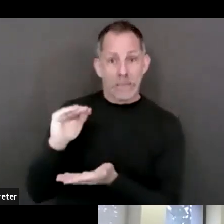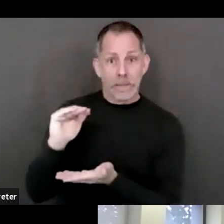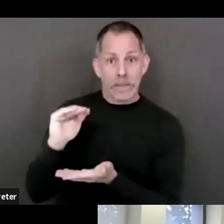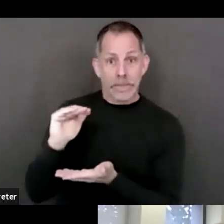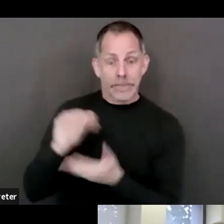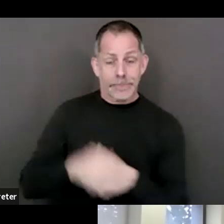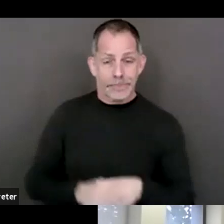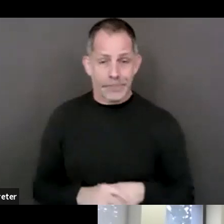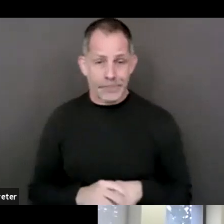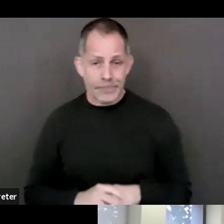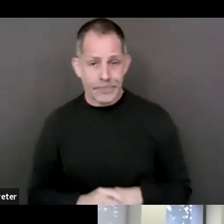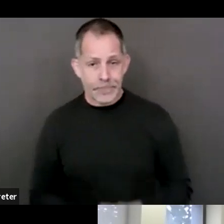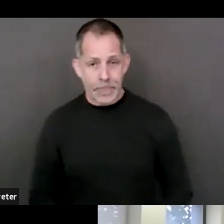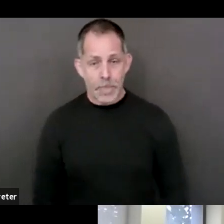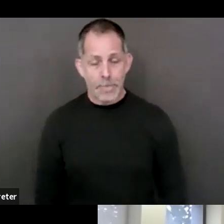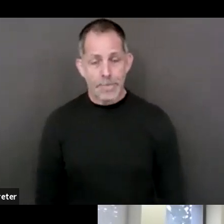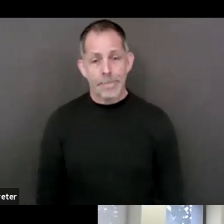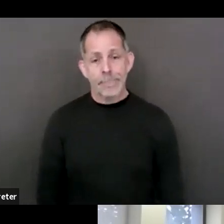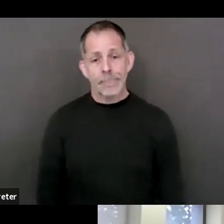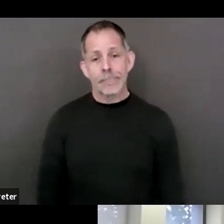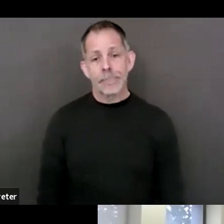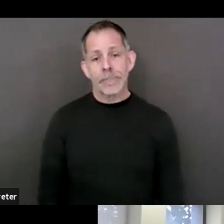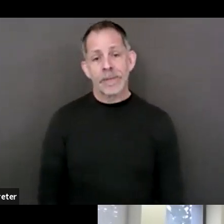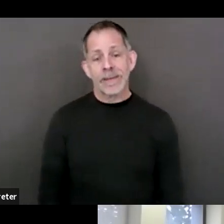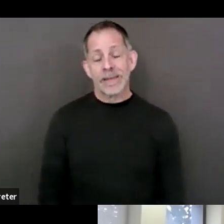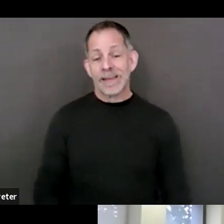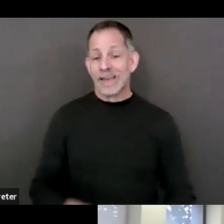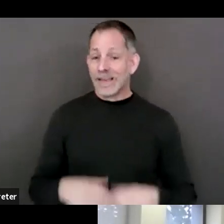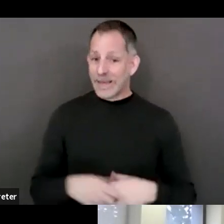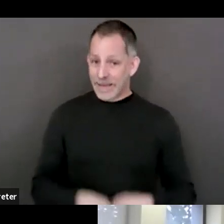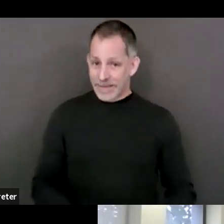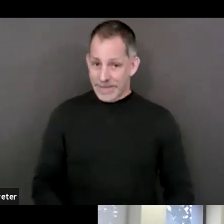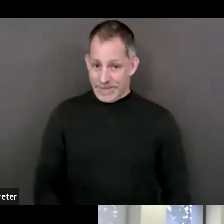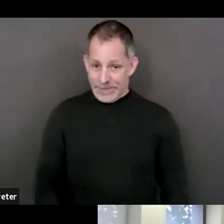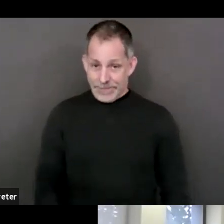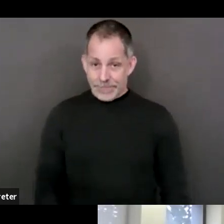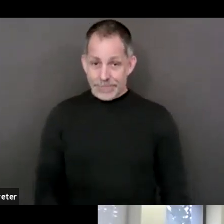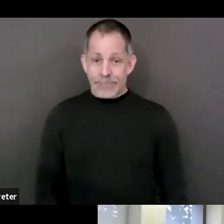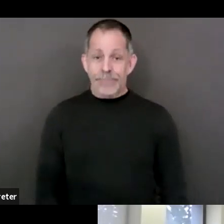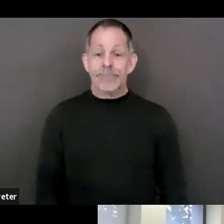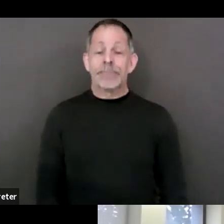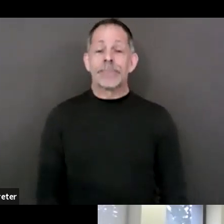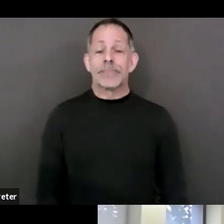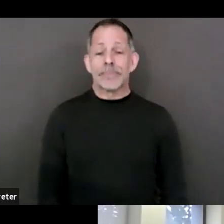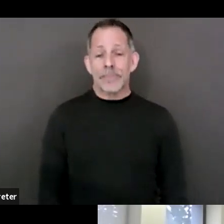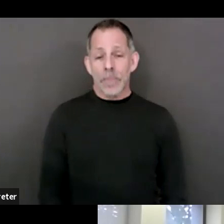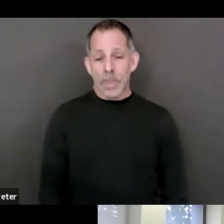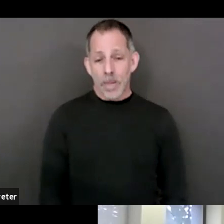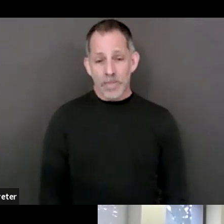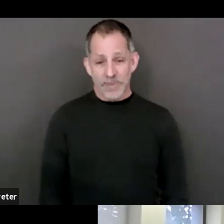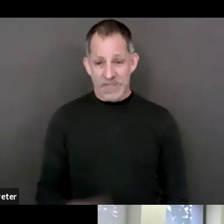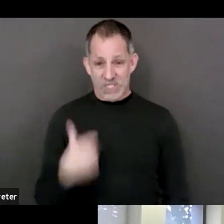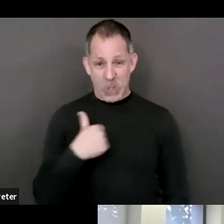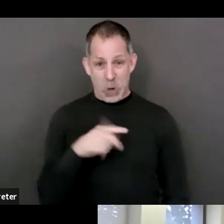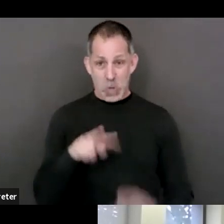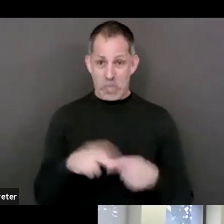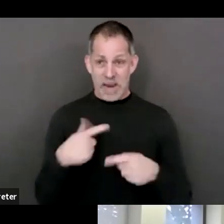I'm not the arbiter of what we do as a result of